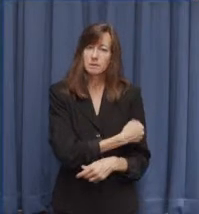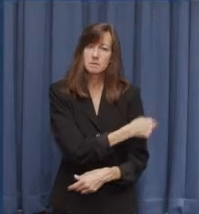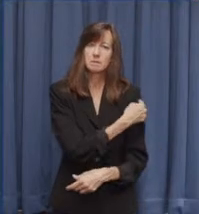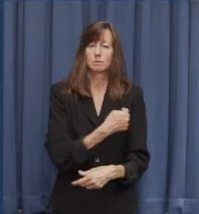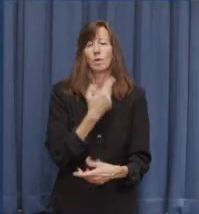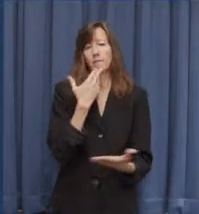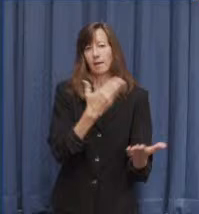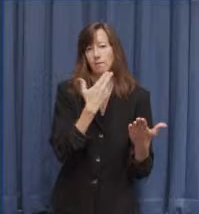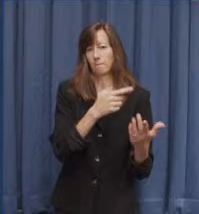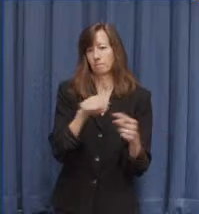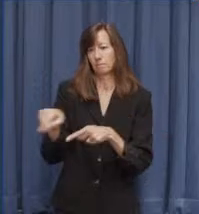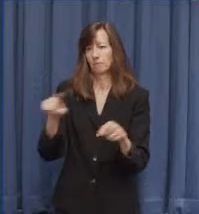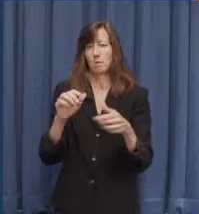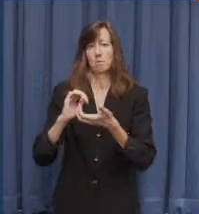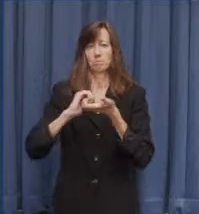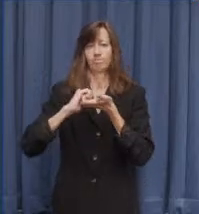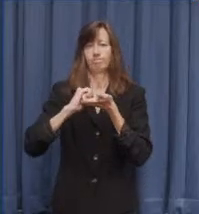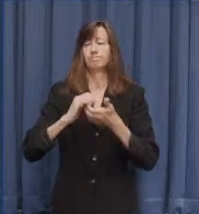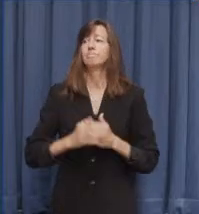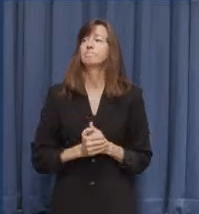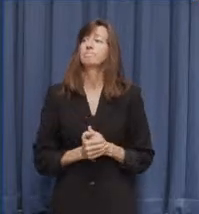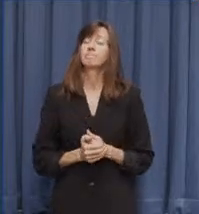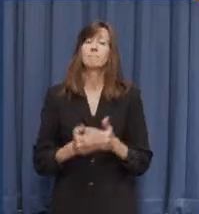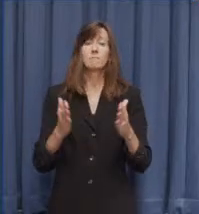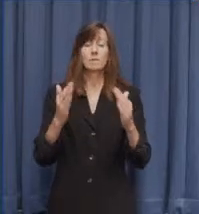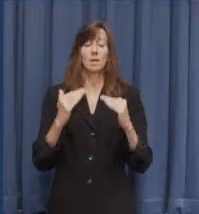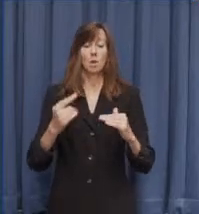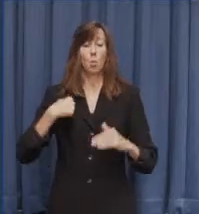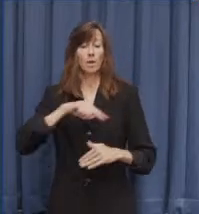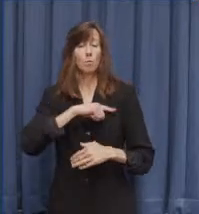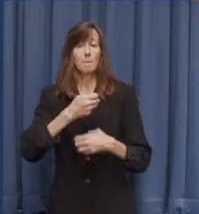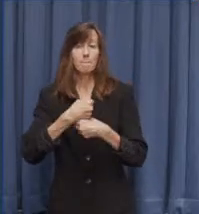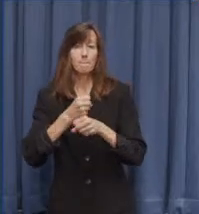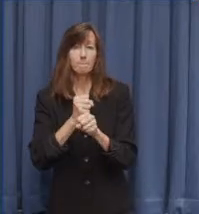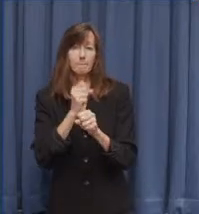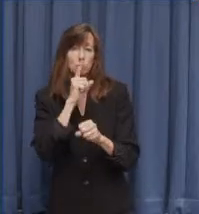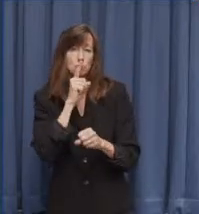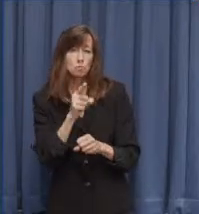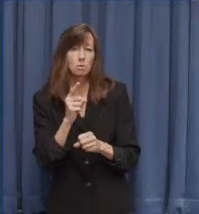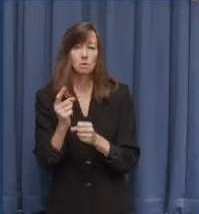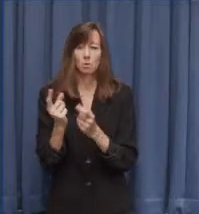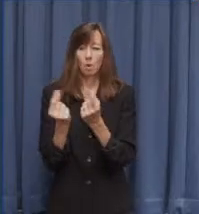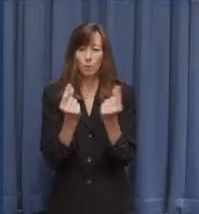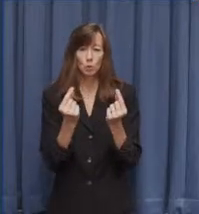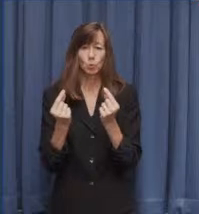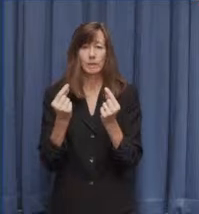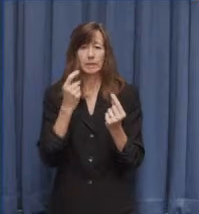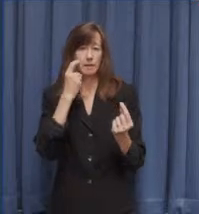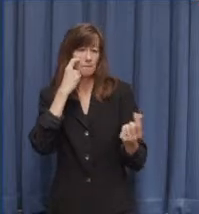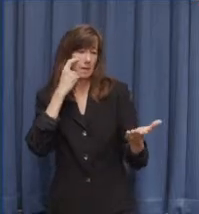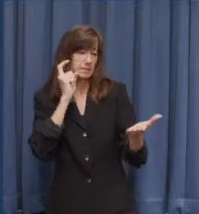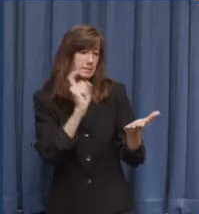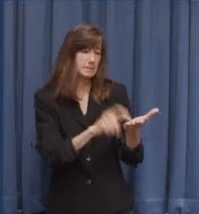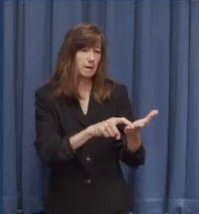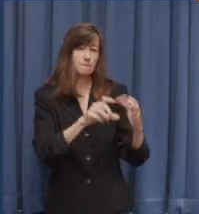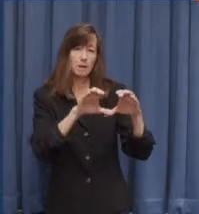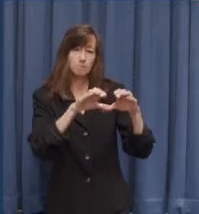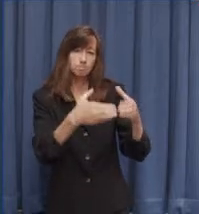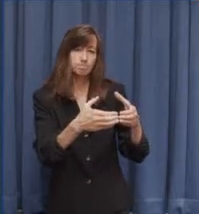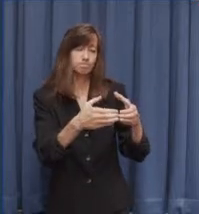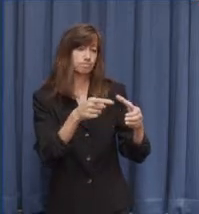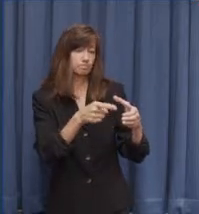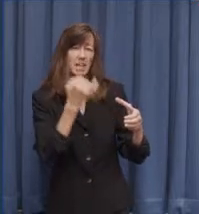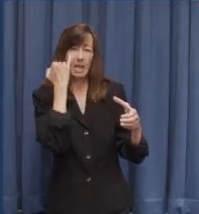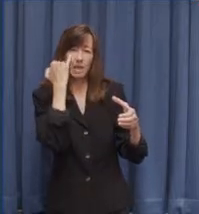we're really doing to ensure that as we see small clusters emerge, that we're quickly identifying them and